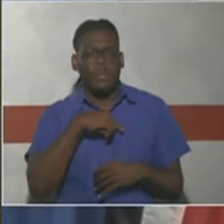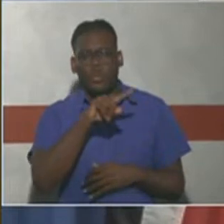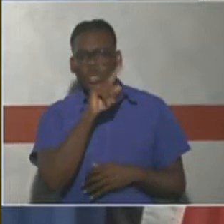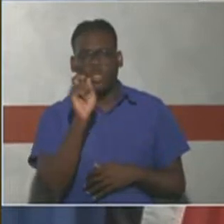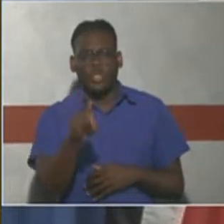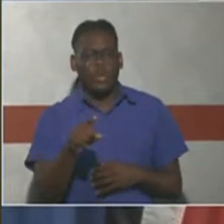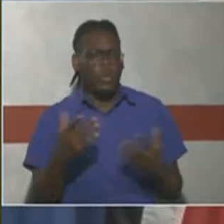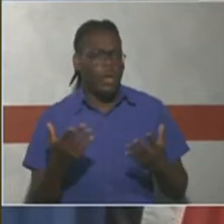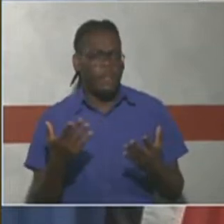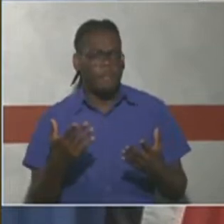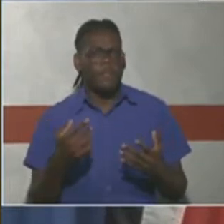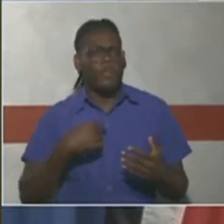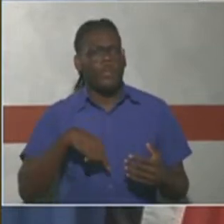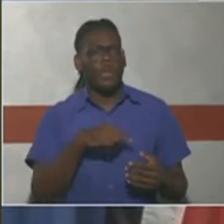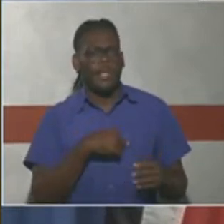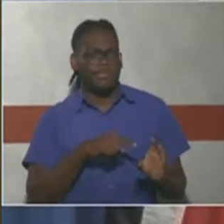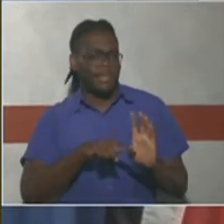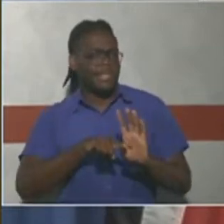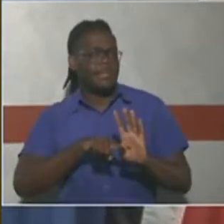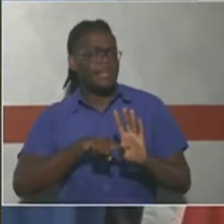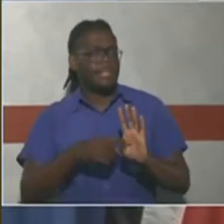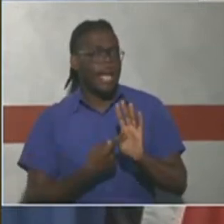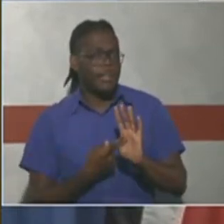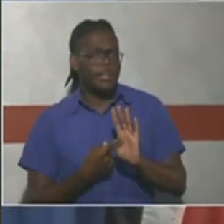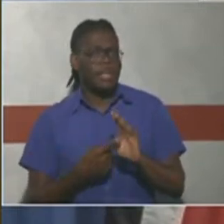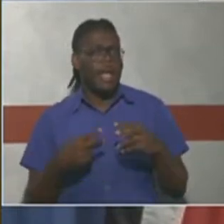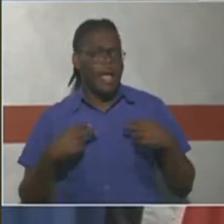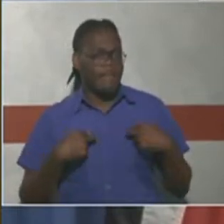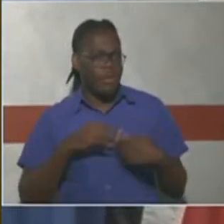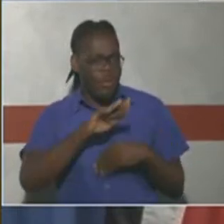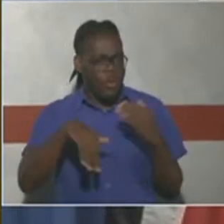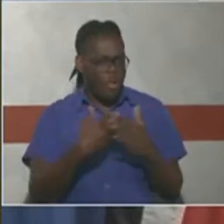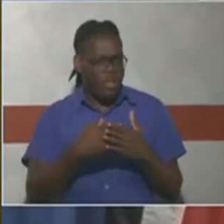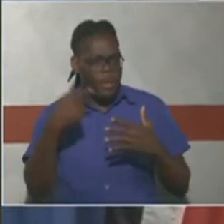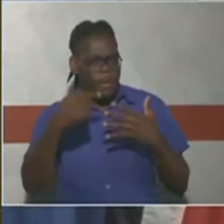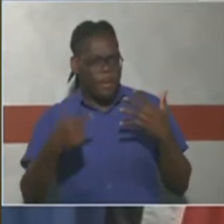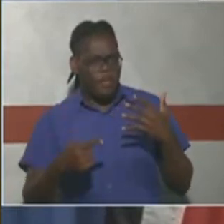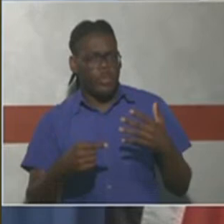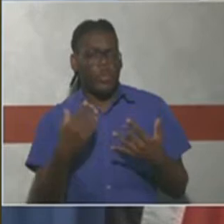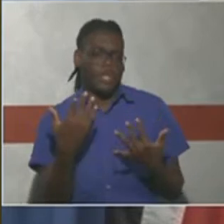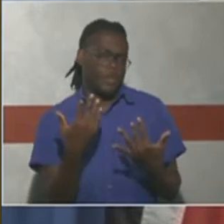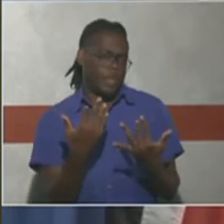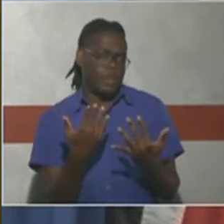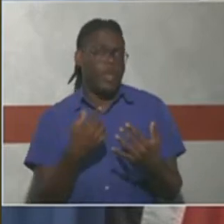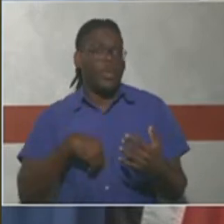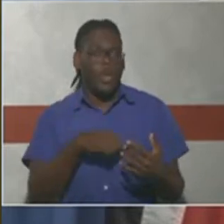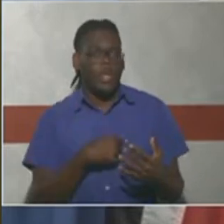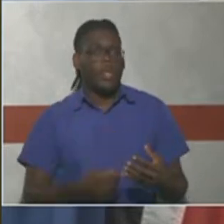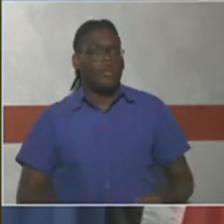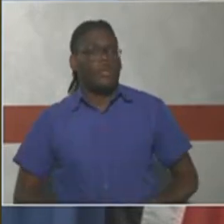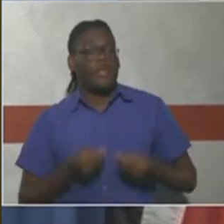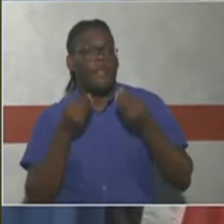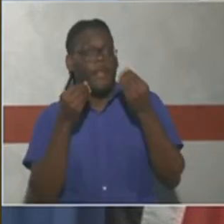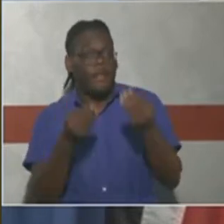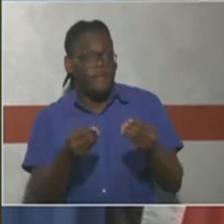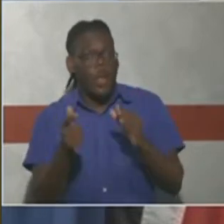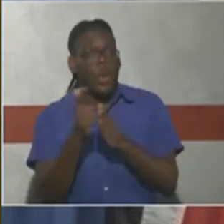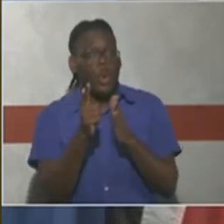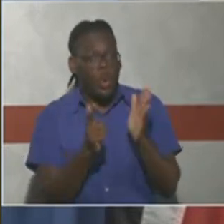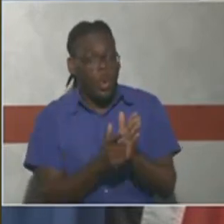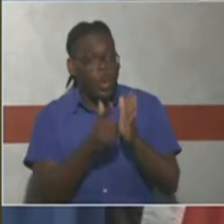the document. I leave that to the lawyers, and Minister Young is heading our team, and we have top